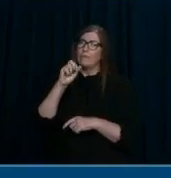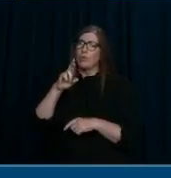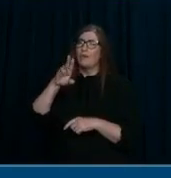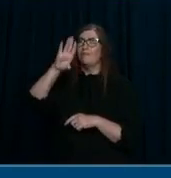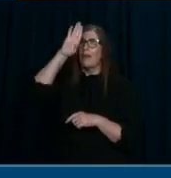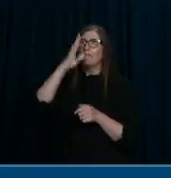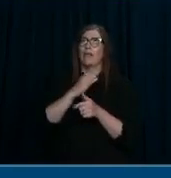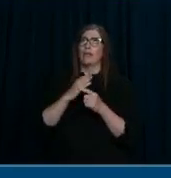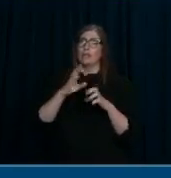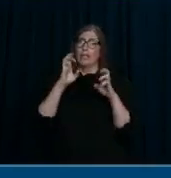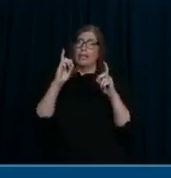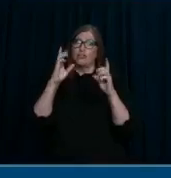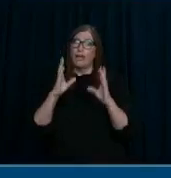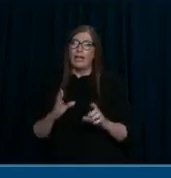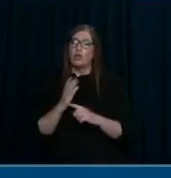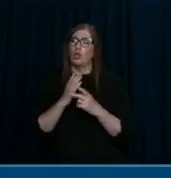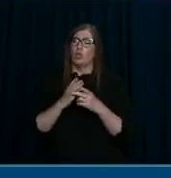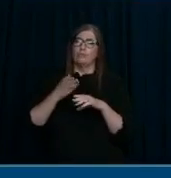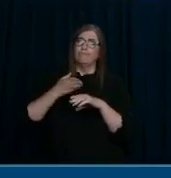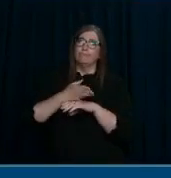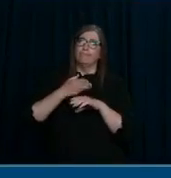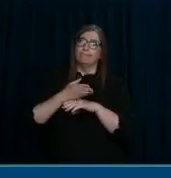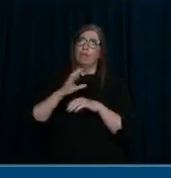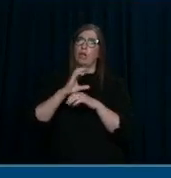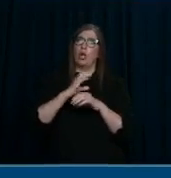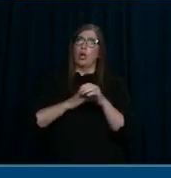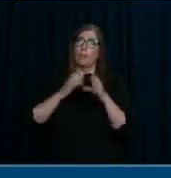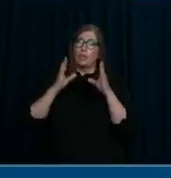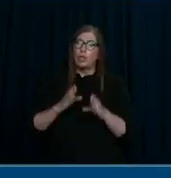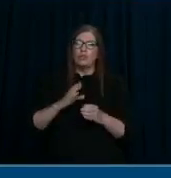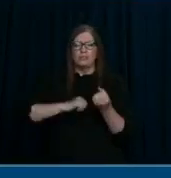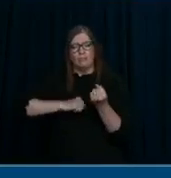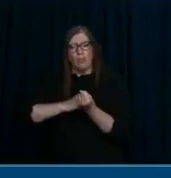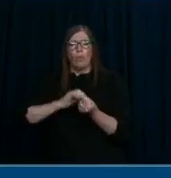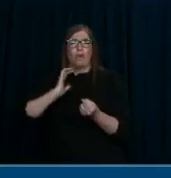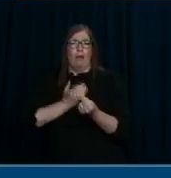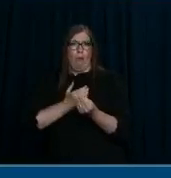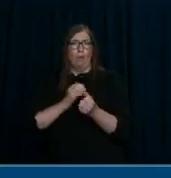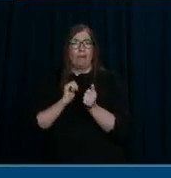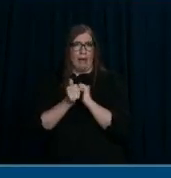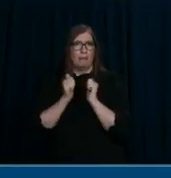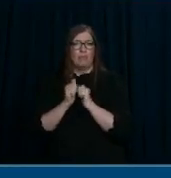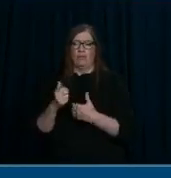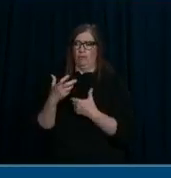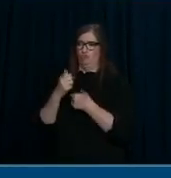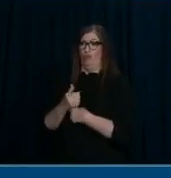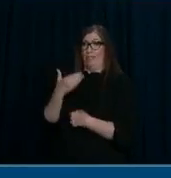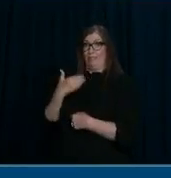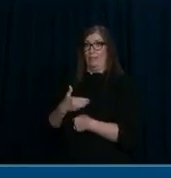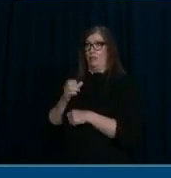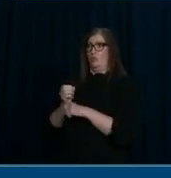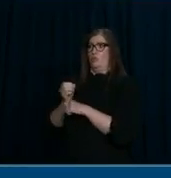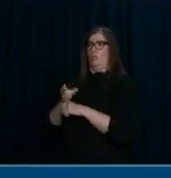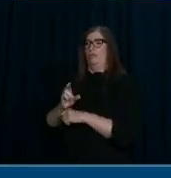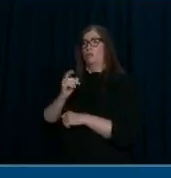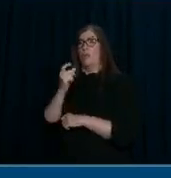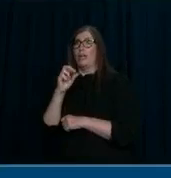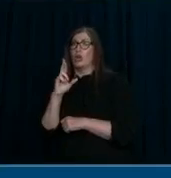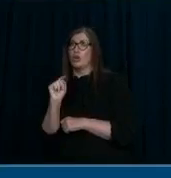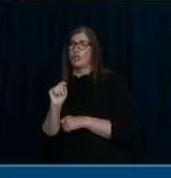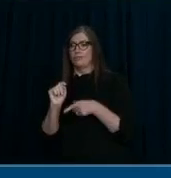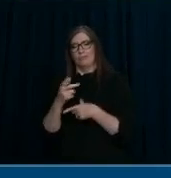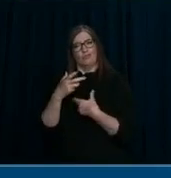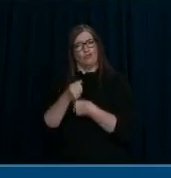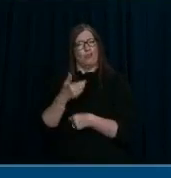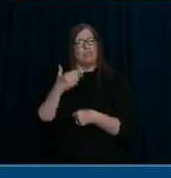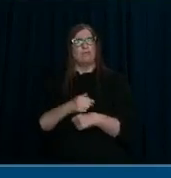and educators and carpenters. They're behind our campaign because they trust me to beat David Schweikert. They trust me to take this